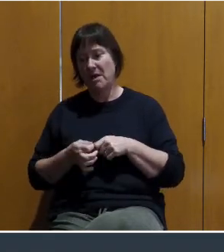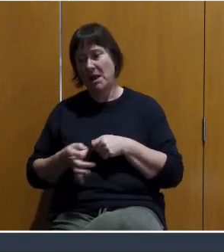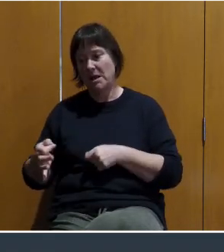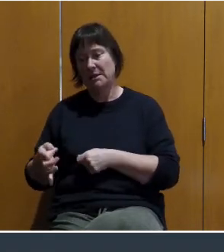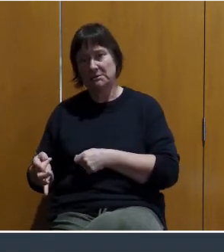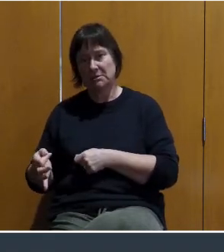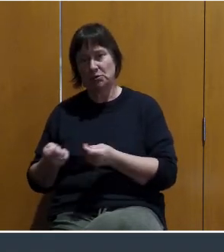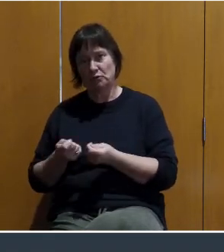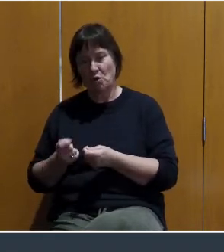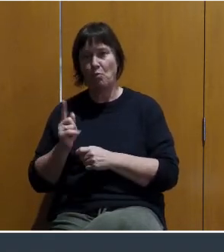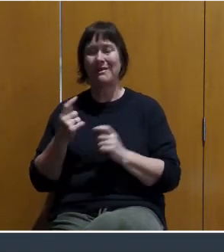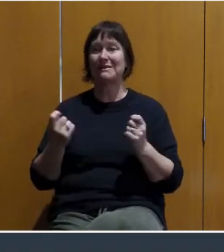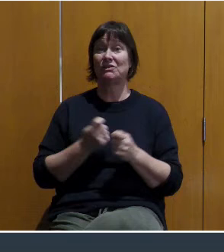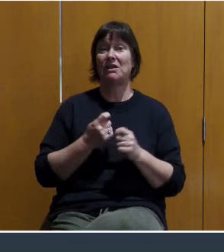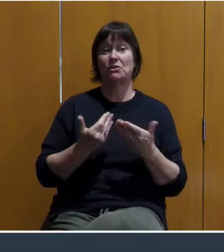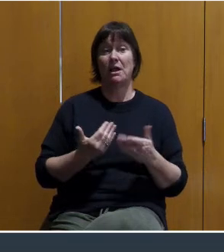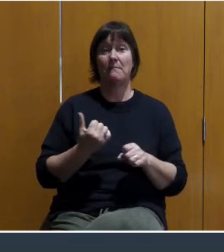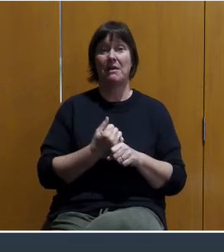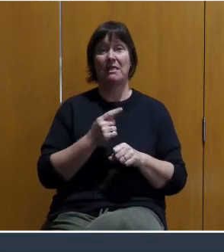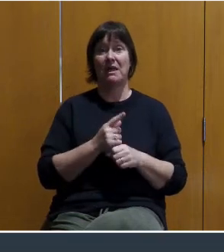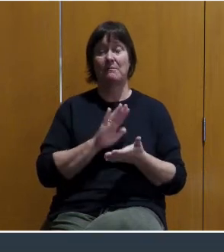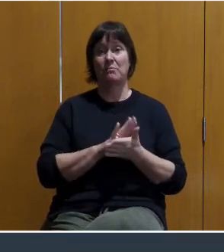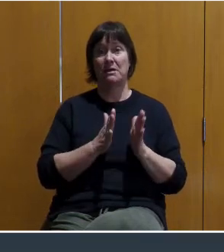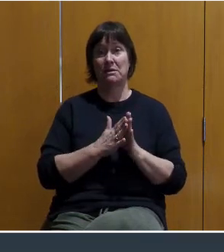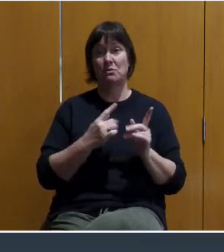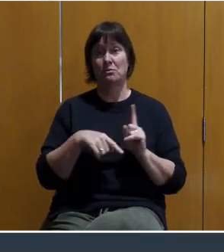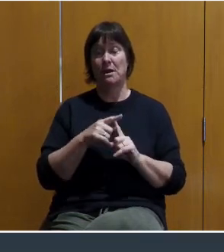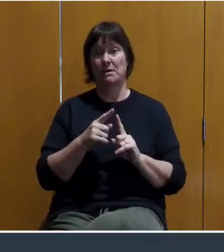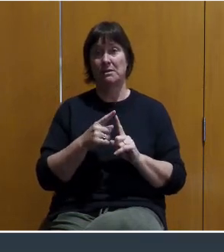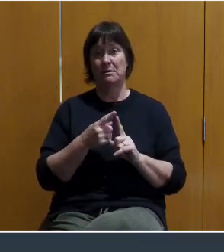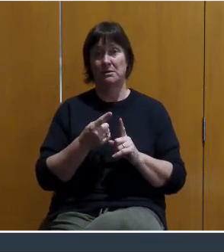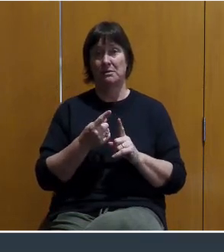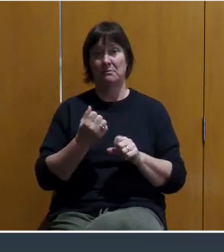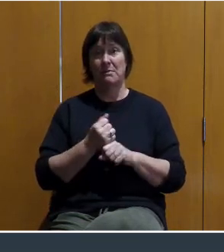control. What has changed to now make this practical and enforceable?